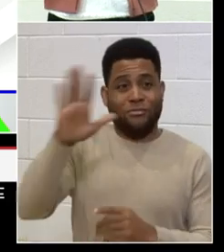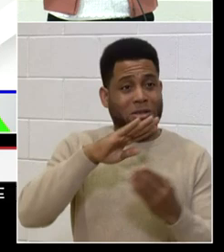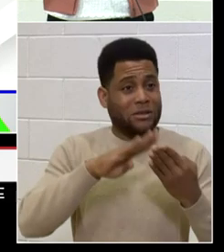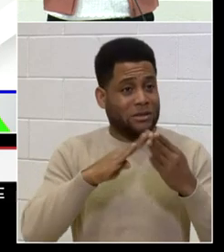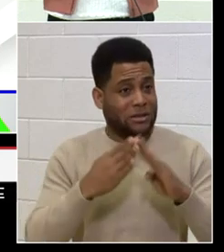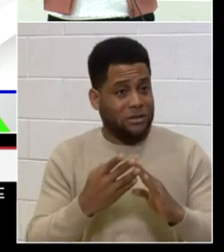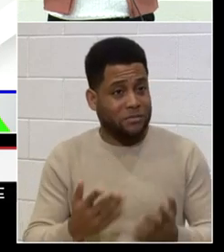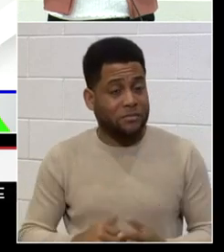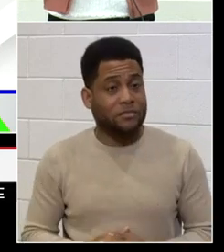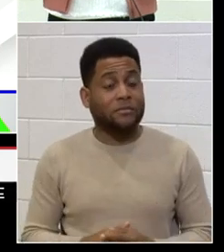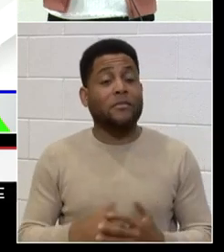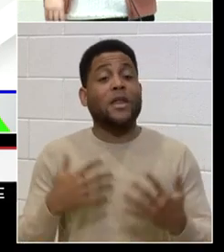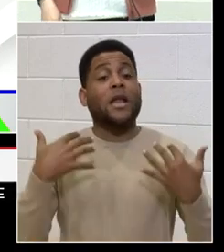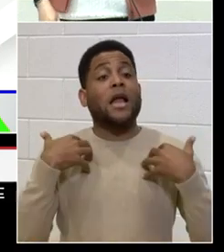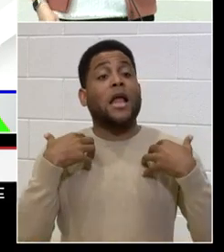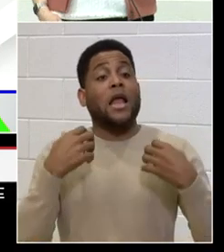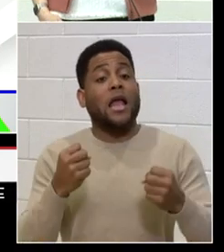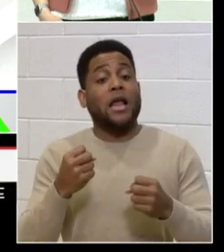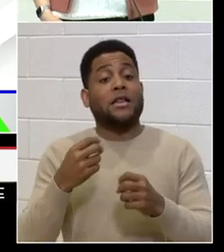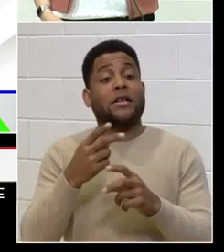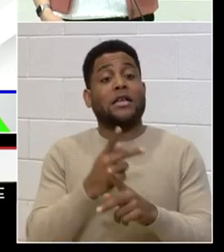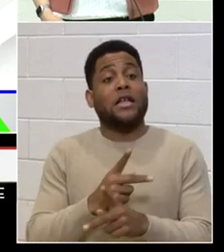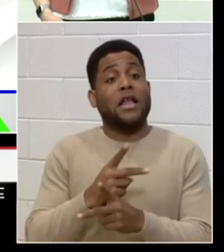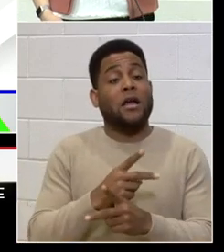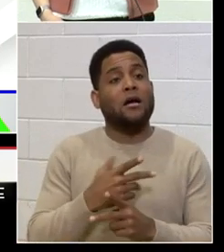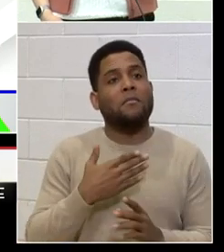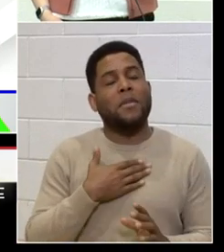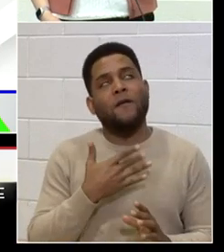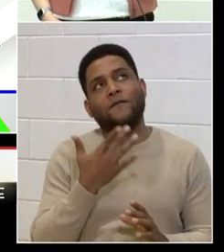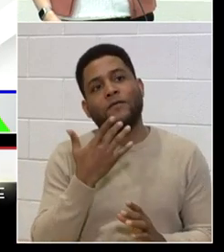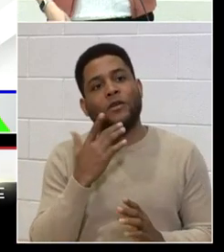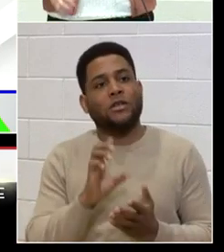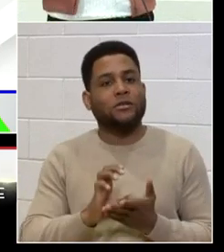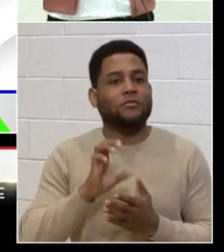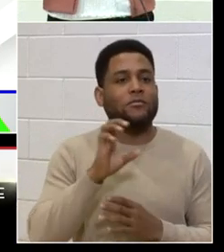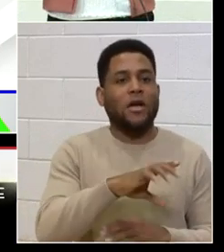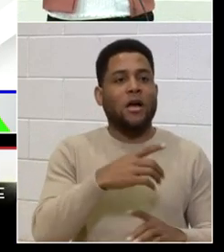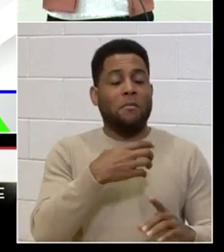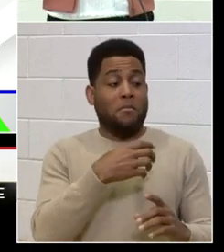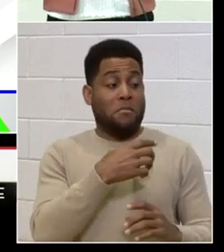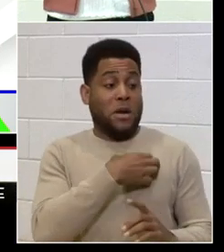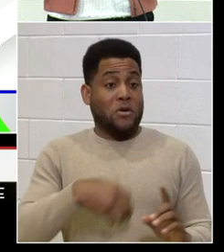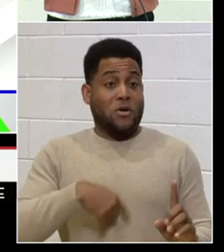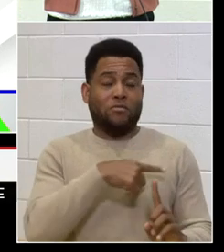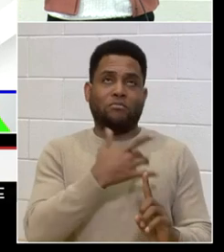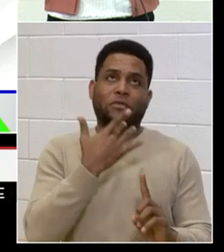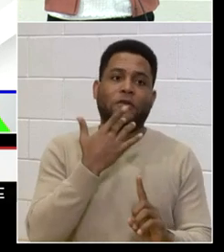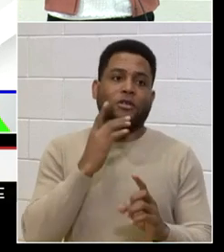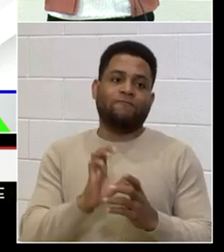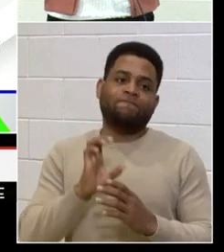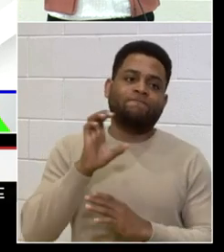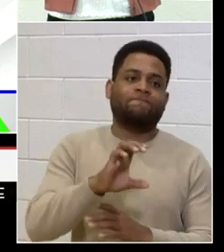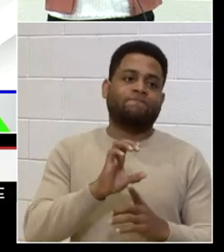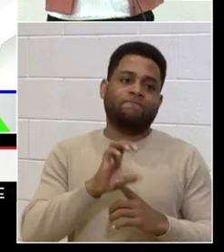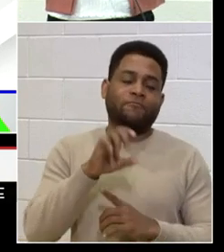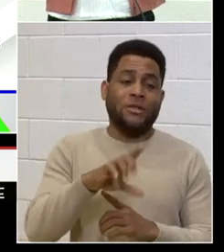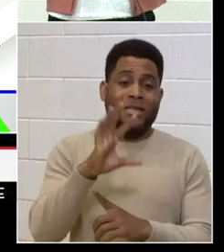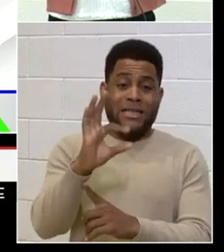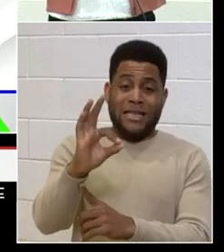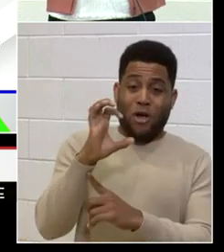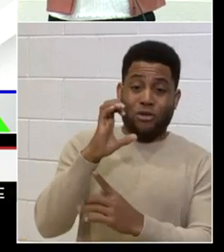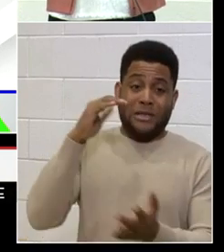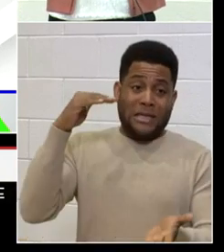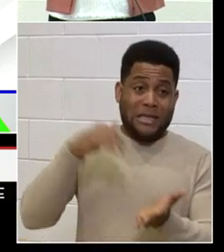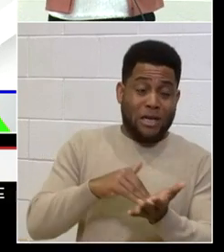healthcare, one of my favorite investments that the mayor made in the budget in this fiscal year is just $900,000 to